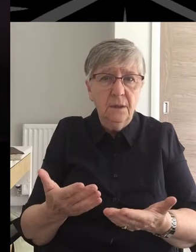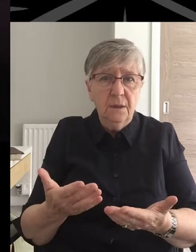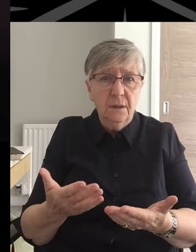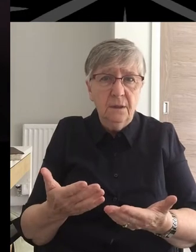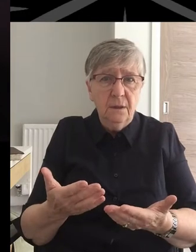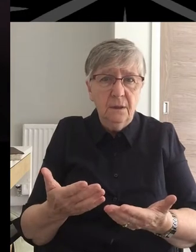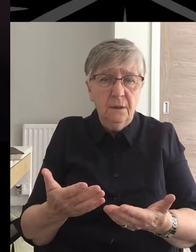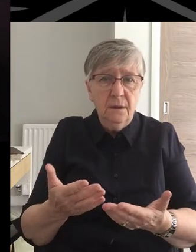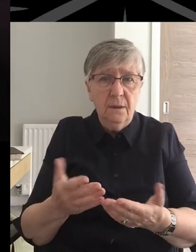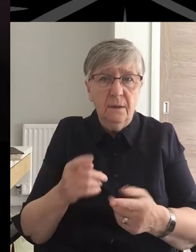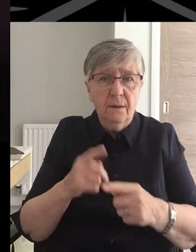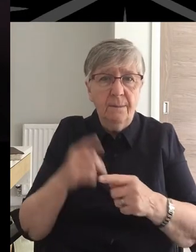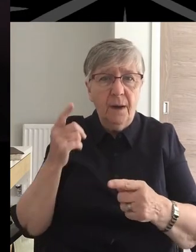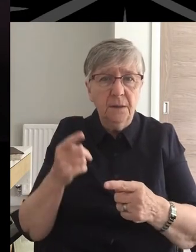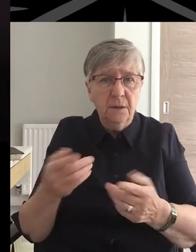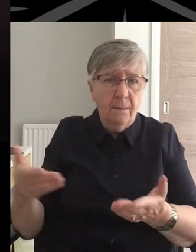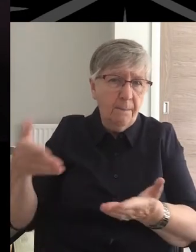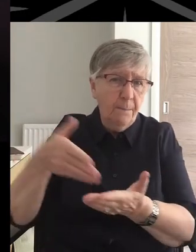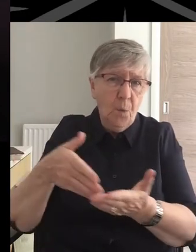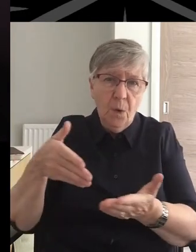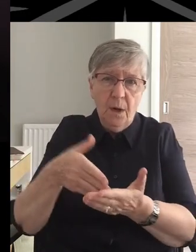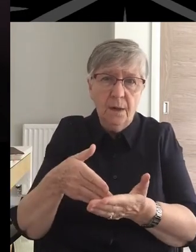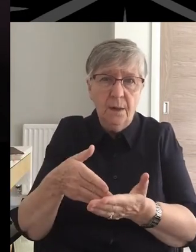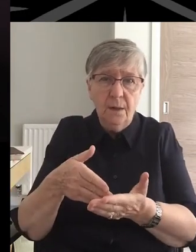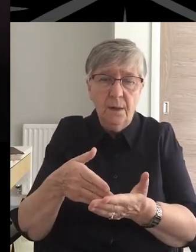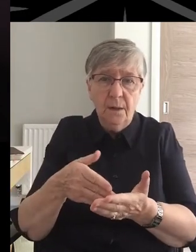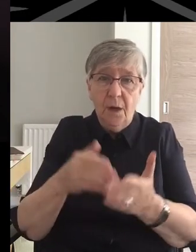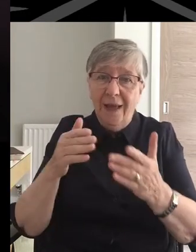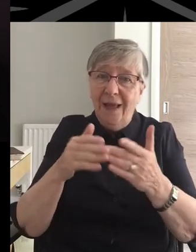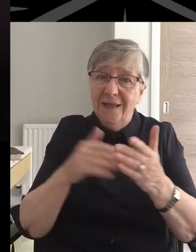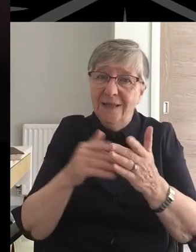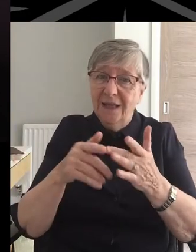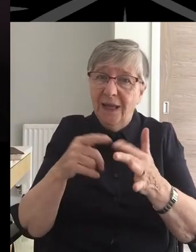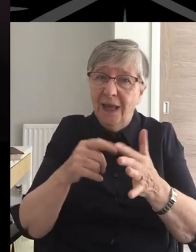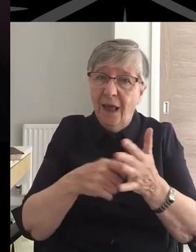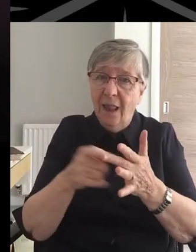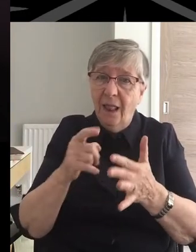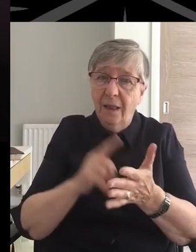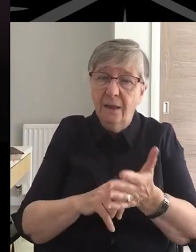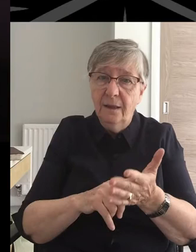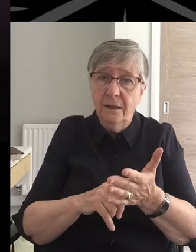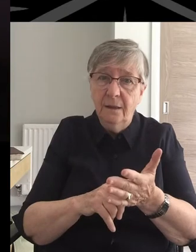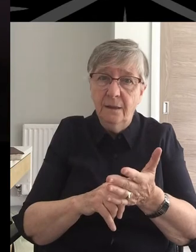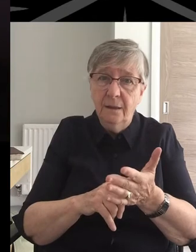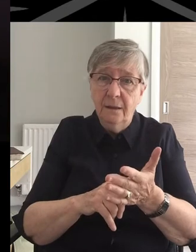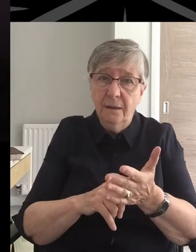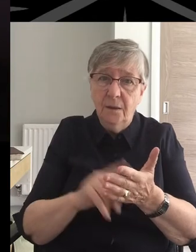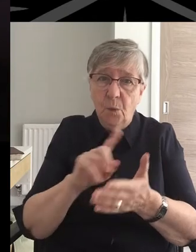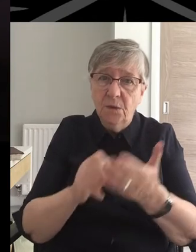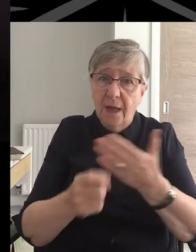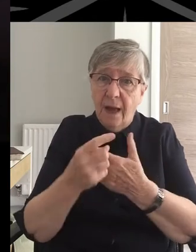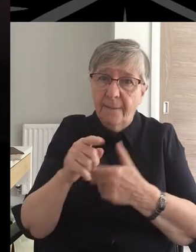they're costly, but much more was what Ezekiel was going through.